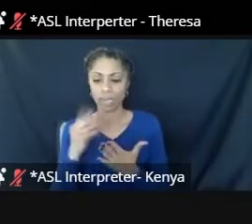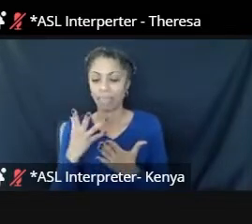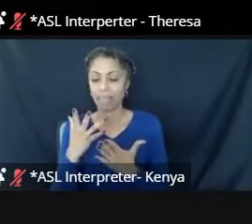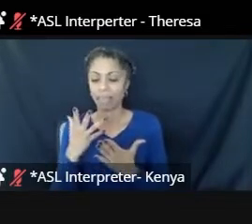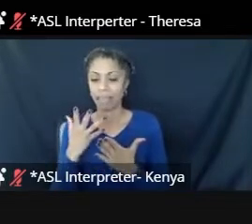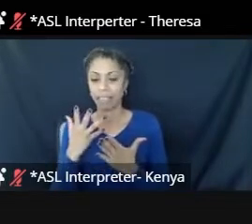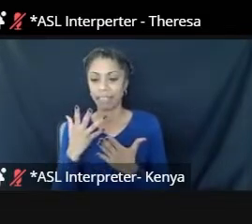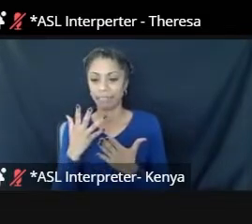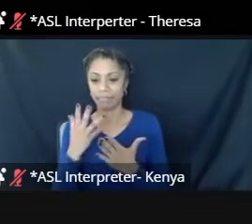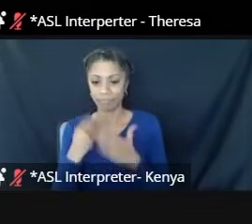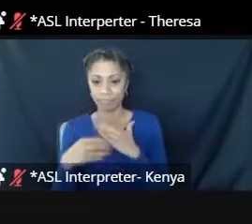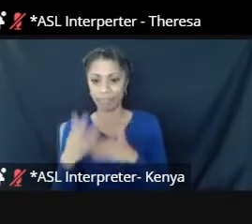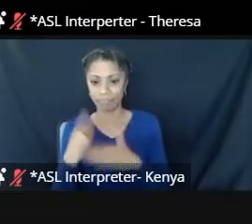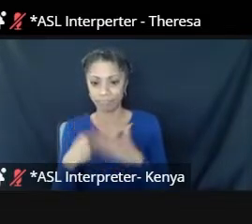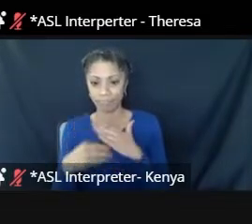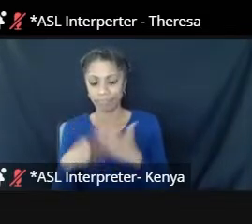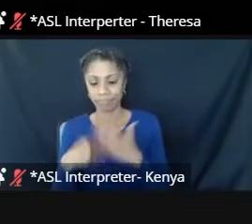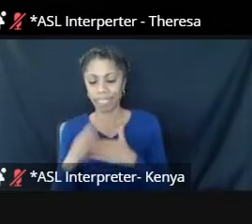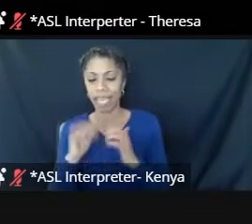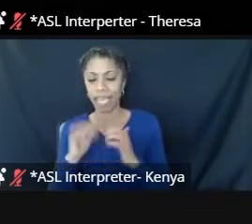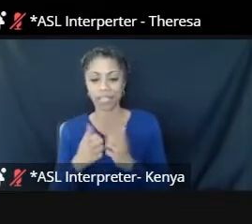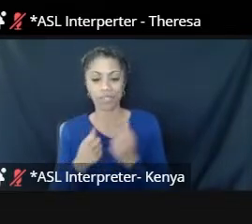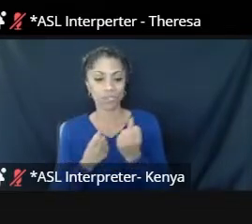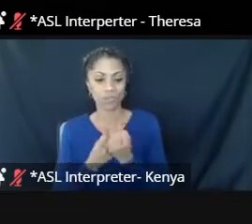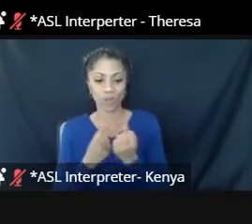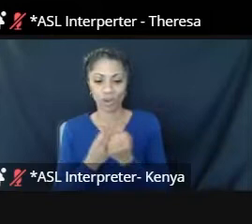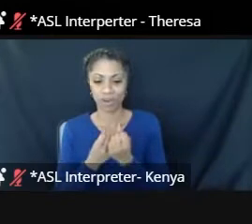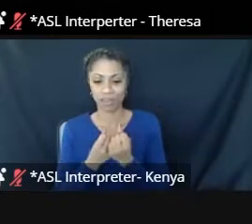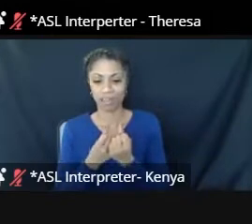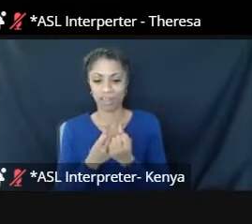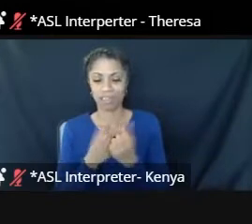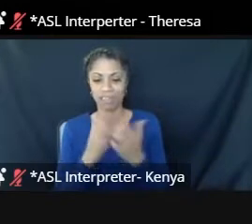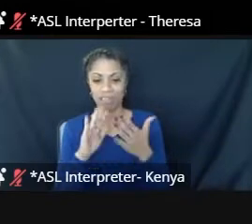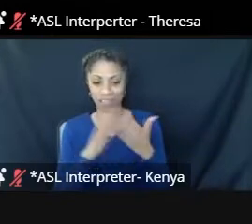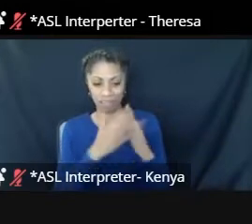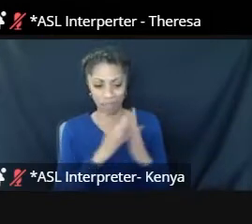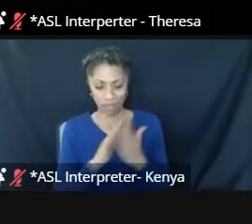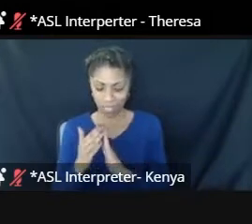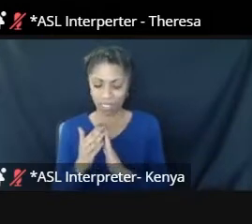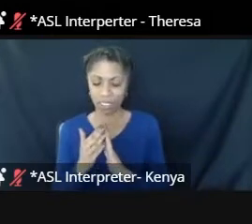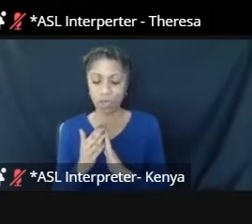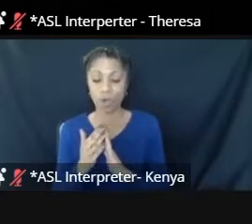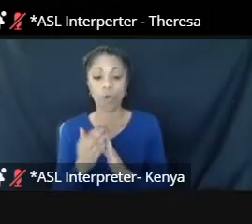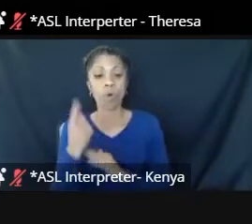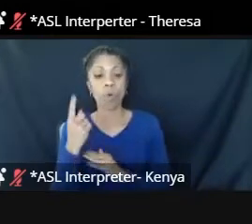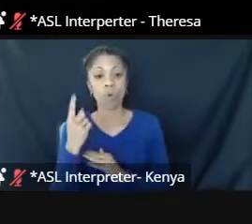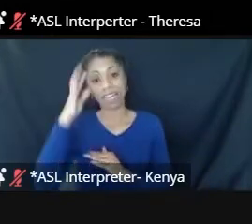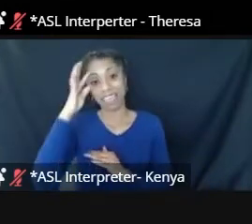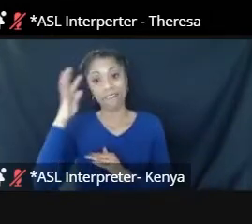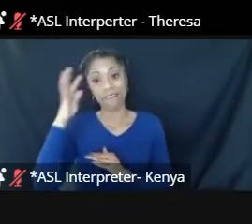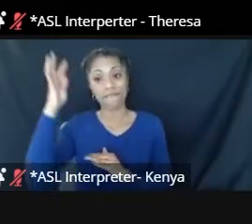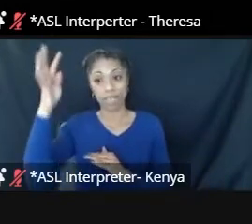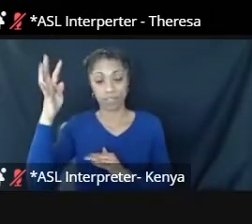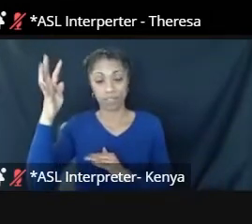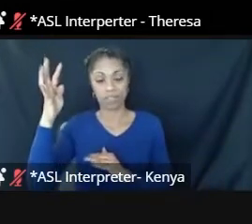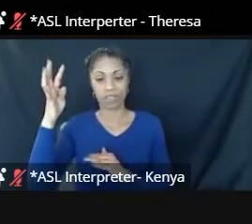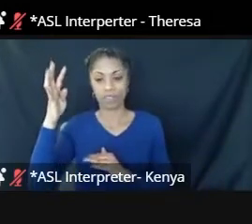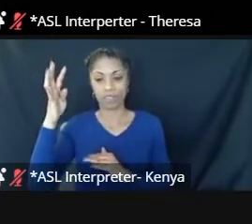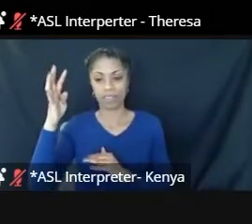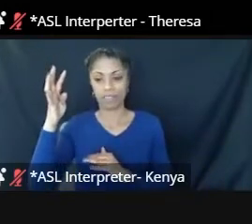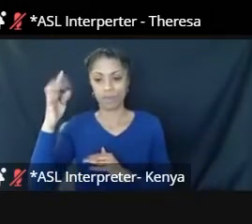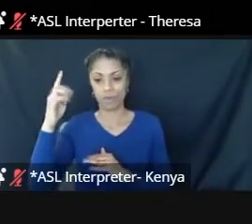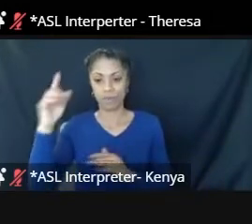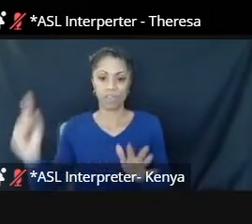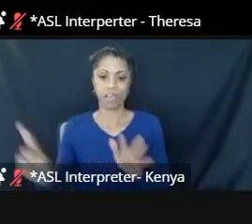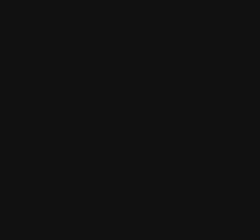best to support our L3 communities. And one innovation that we have come up with for this next phase